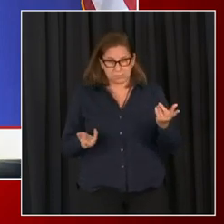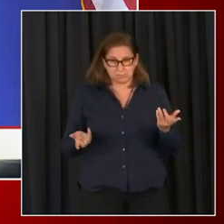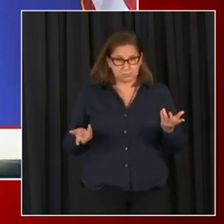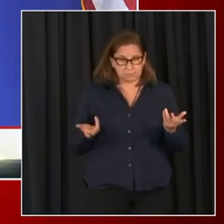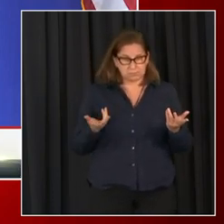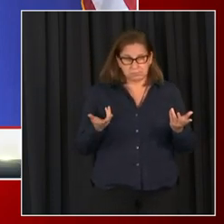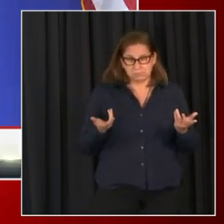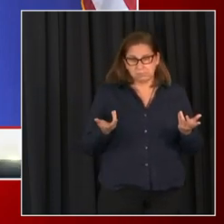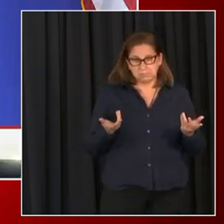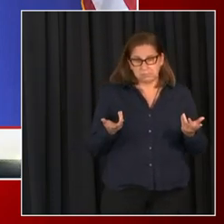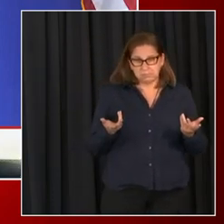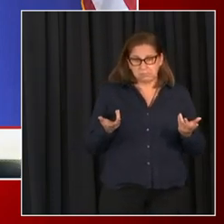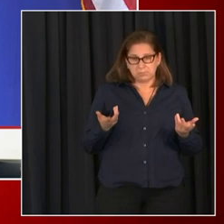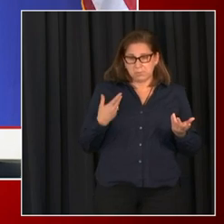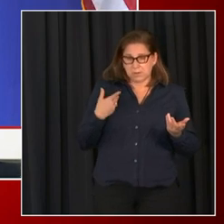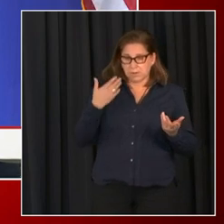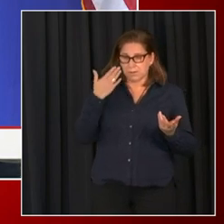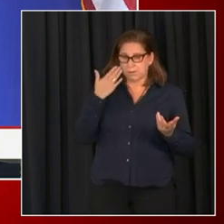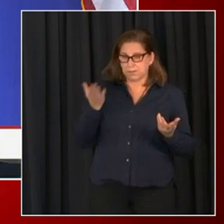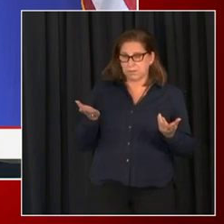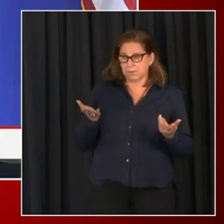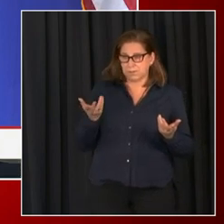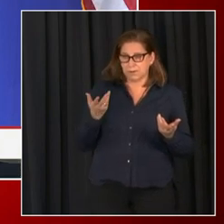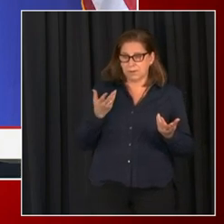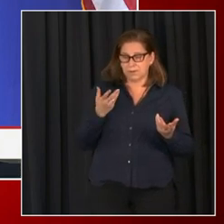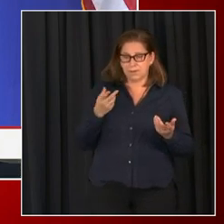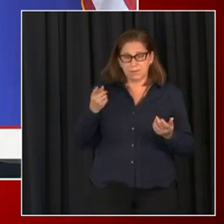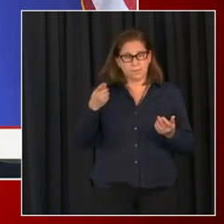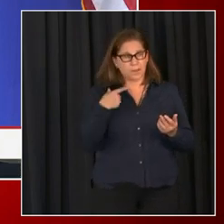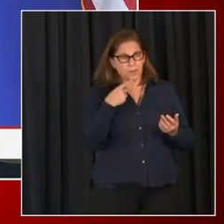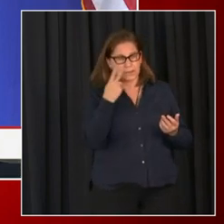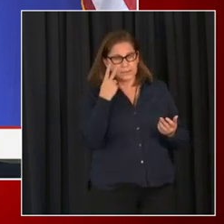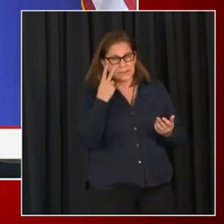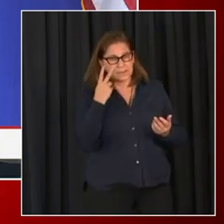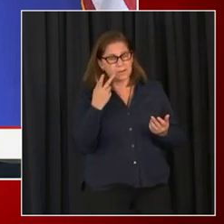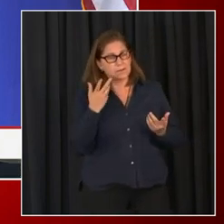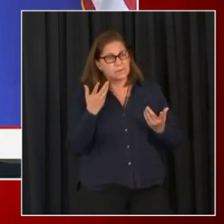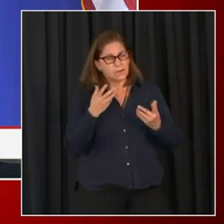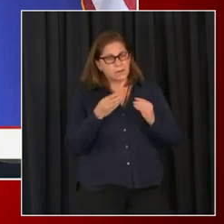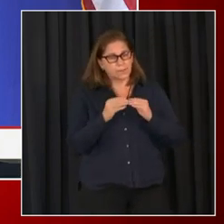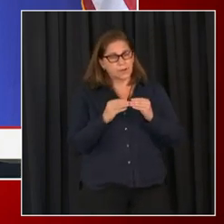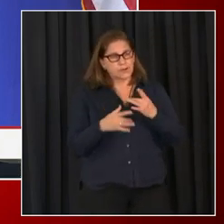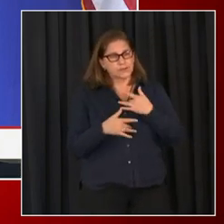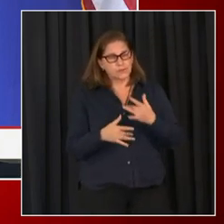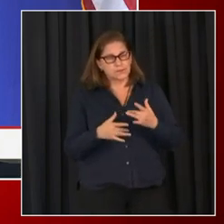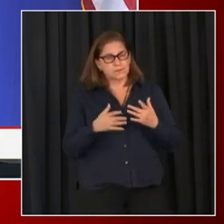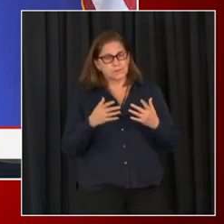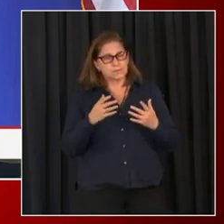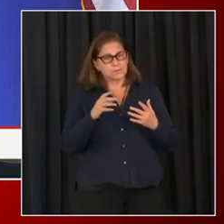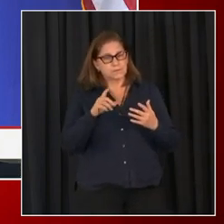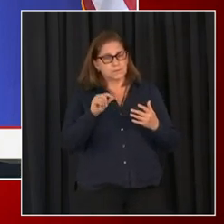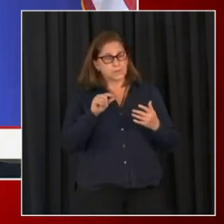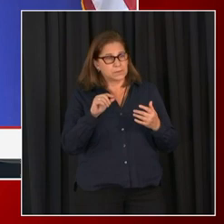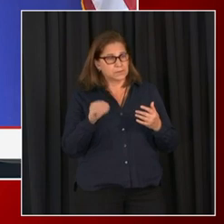trend. Hopefully that's satisfactory. Right, but what the trend has been, it's not changing, but I don't know if it's 20% or 80%.